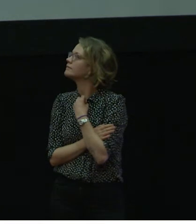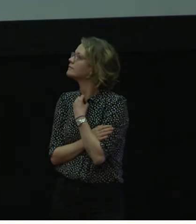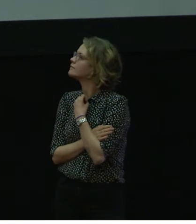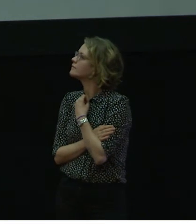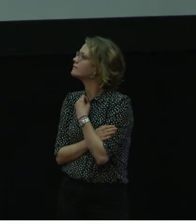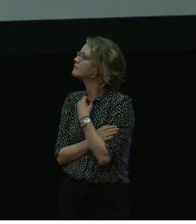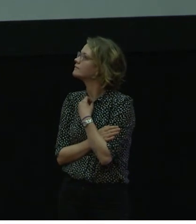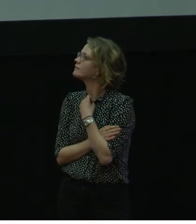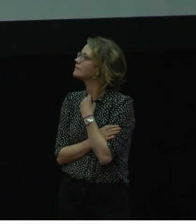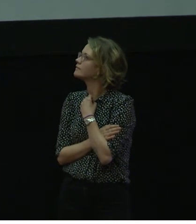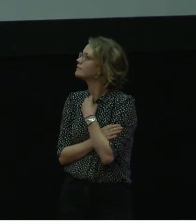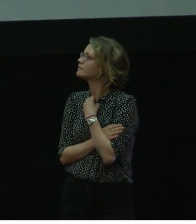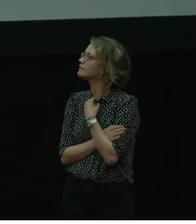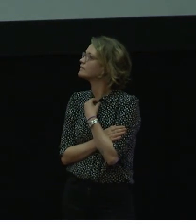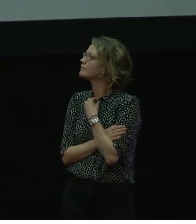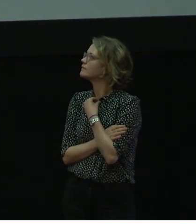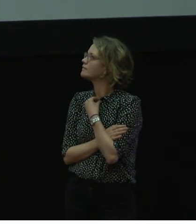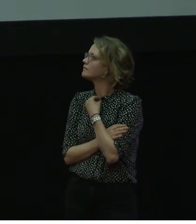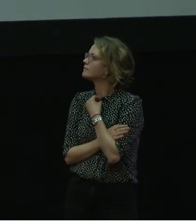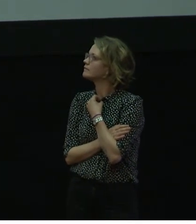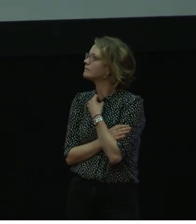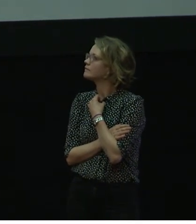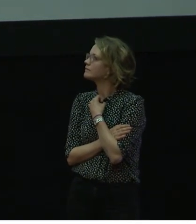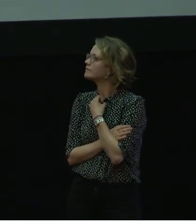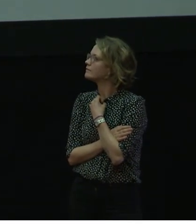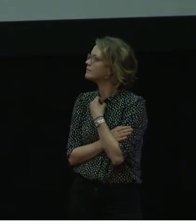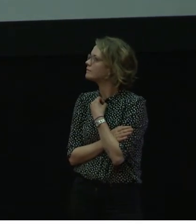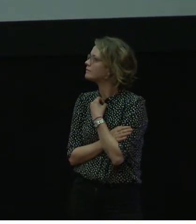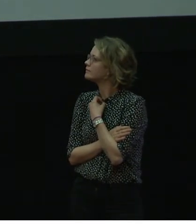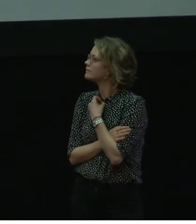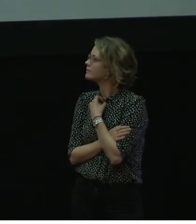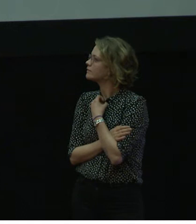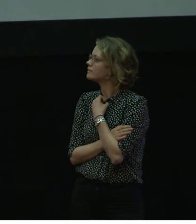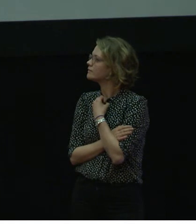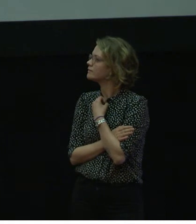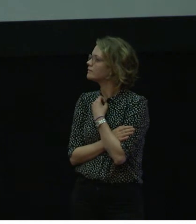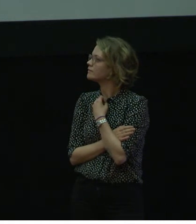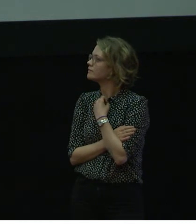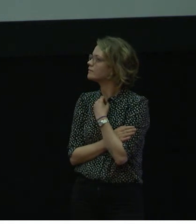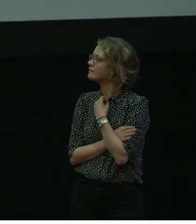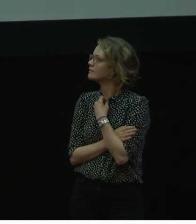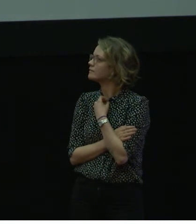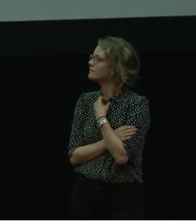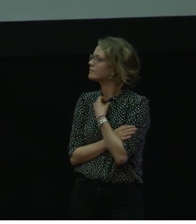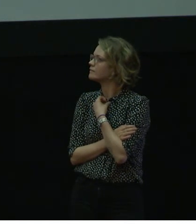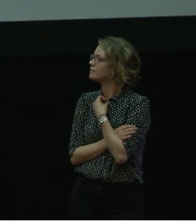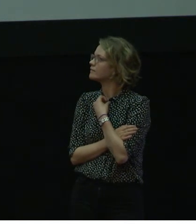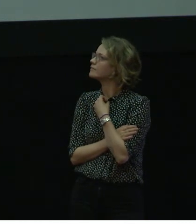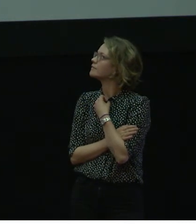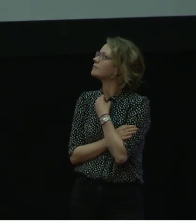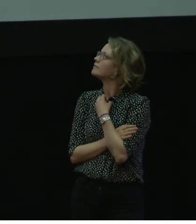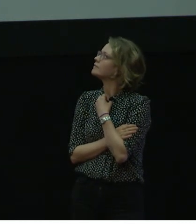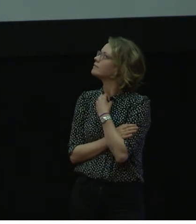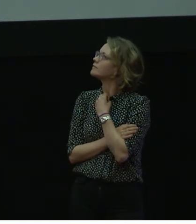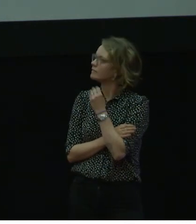new job, and 70 million people secure an improved quality of life, all with the help of a pair of gloves. We